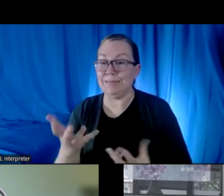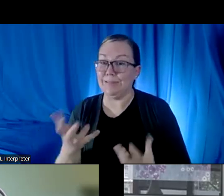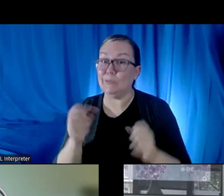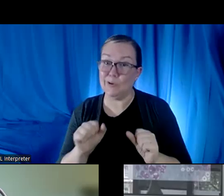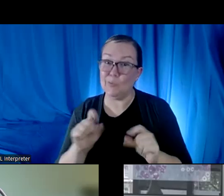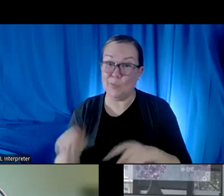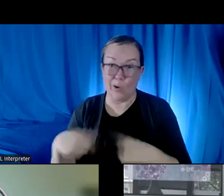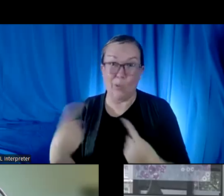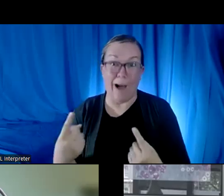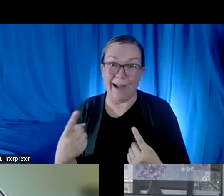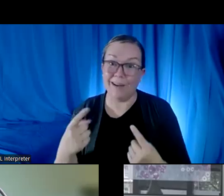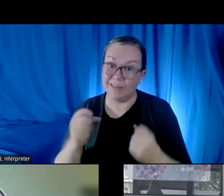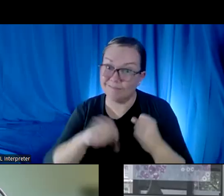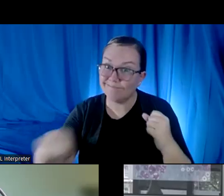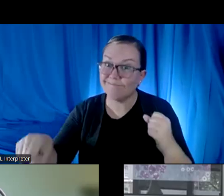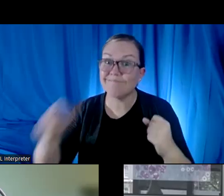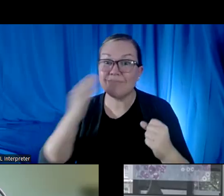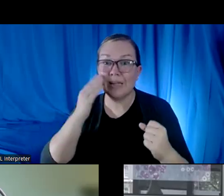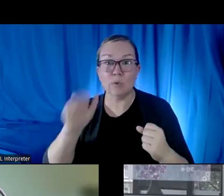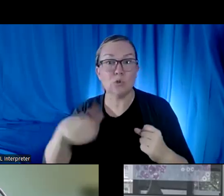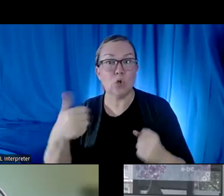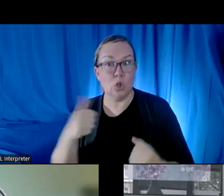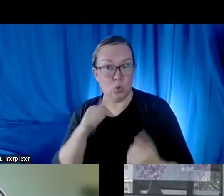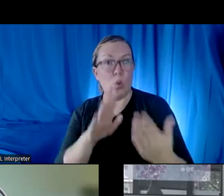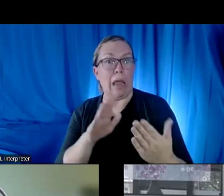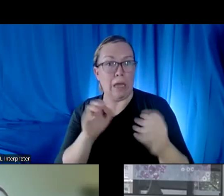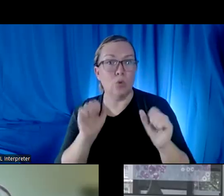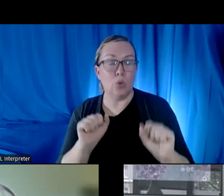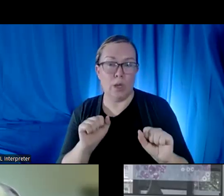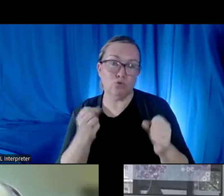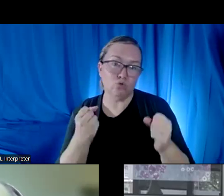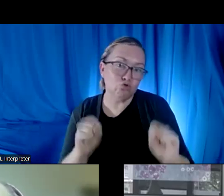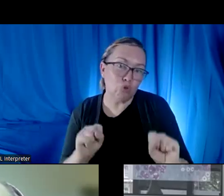while. I do know that there's another way to go if you are